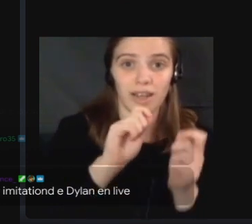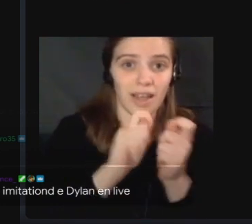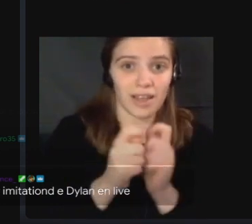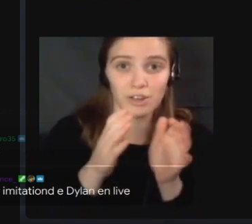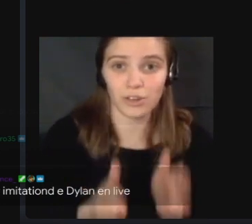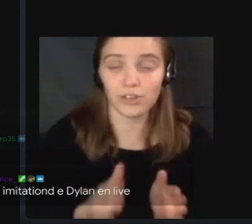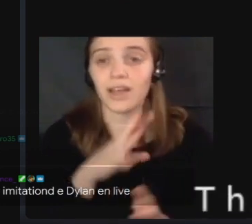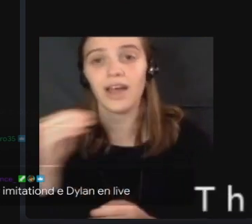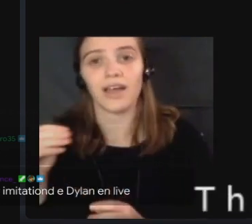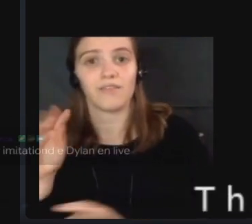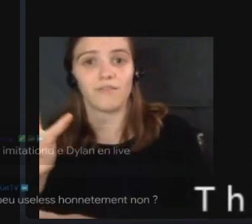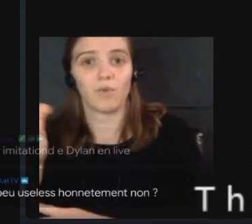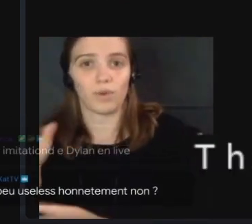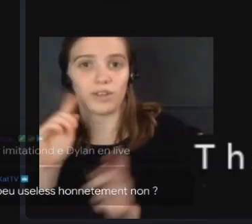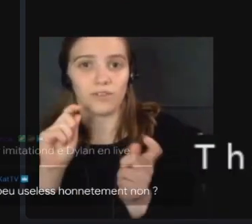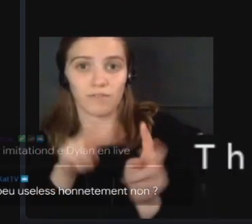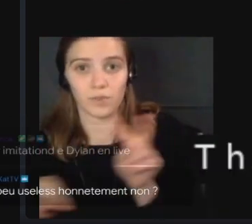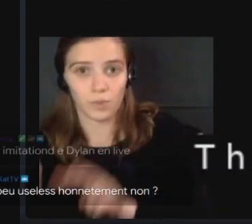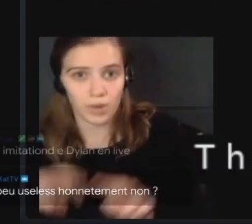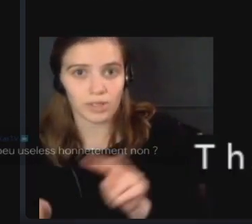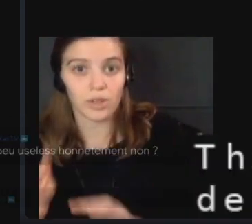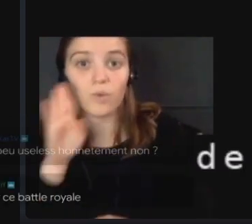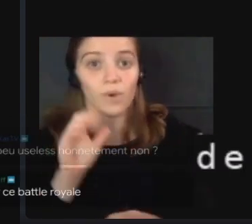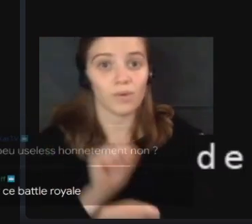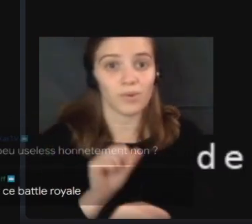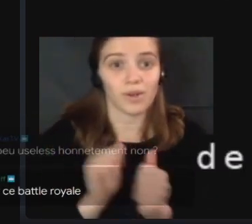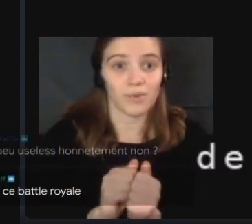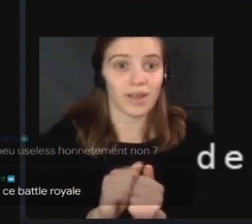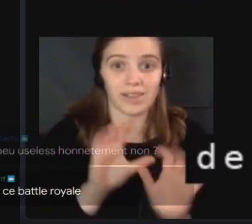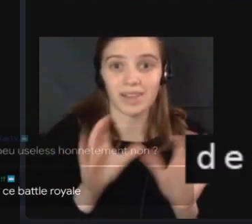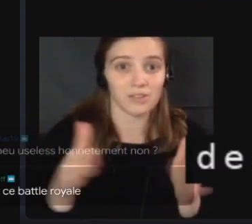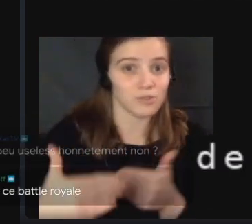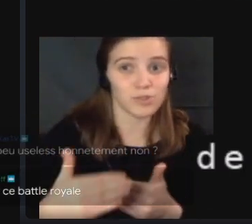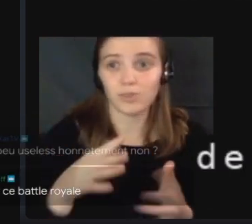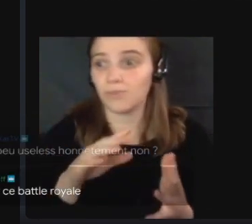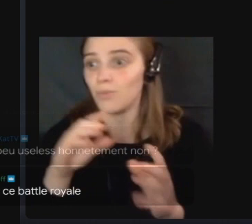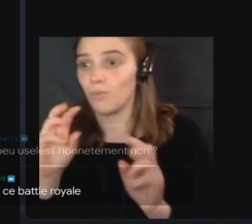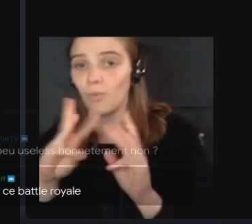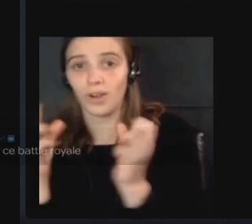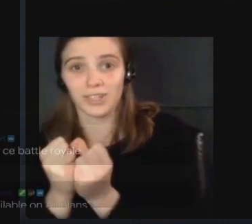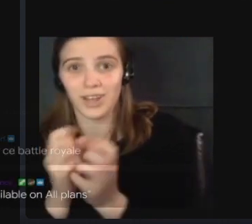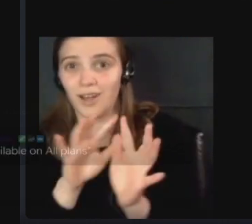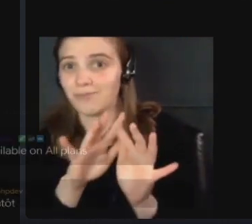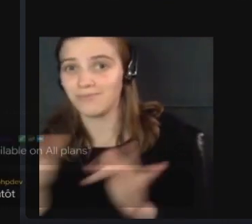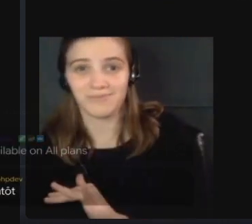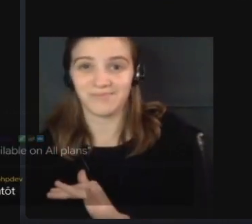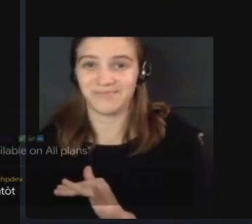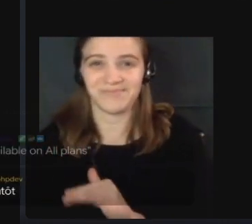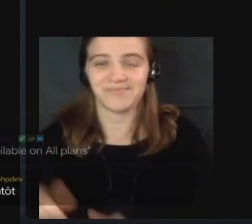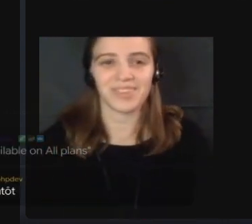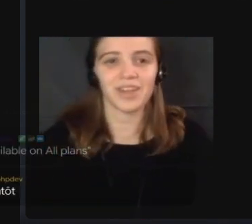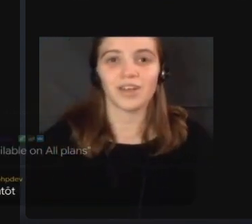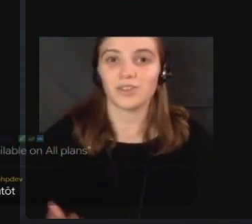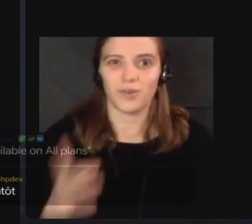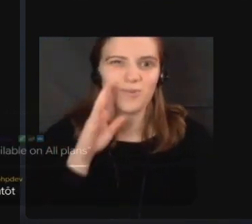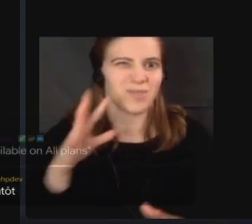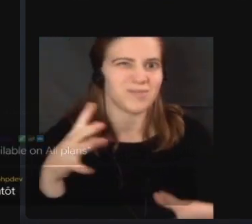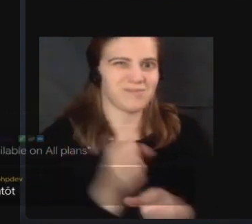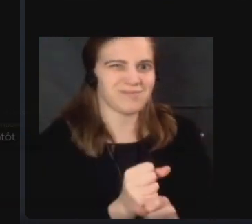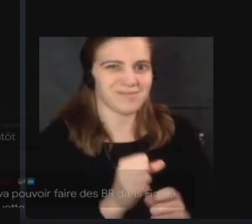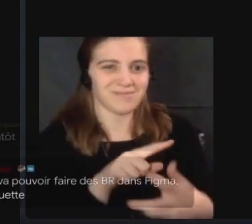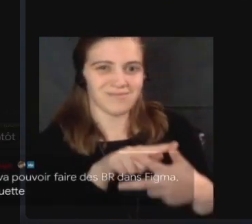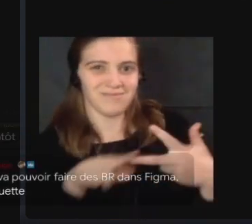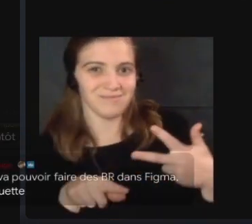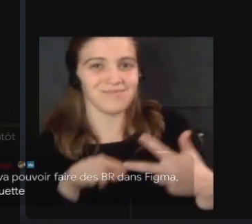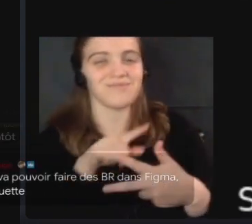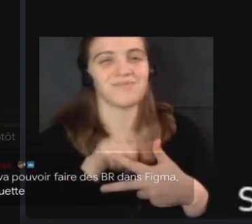l'occasion. Workshops and classroom settings. All right, so let's recap. So far we've announced Un peu useless three pour things. nous, mais pour des grosses First, boîtes